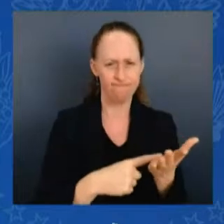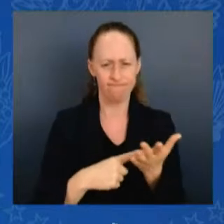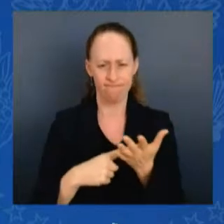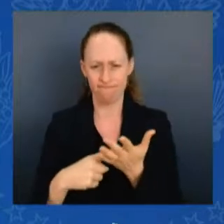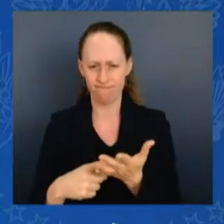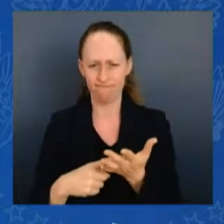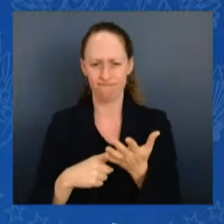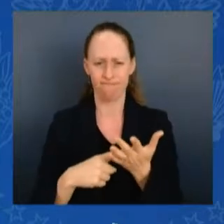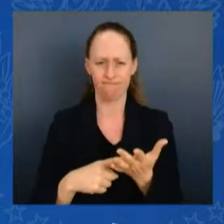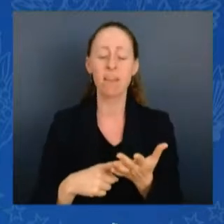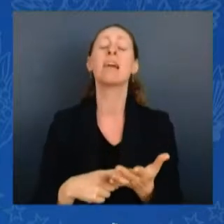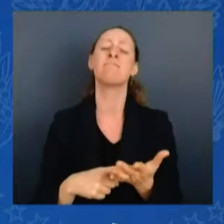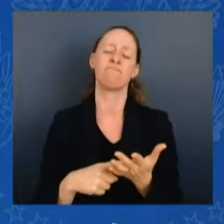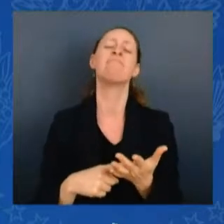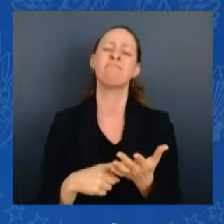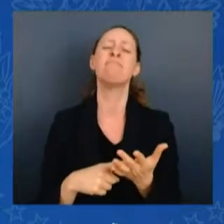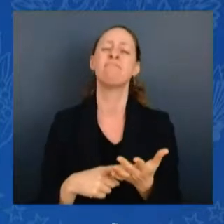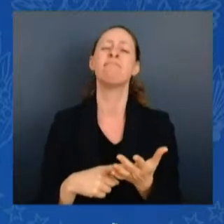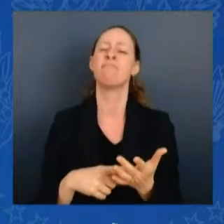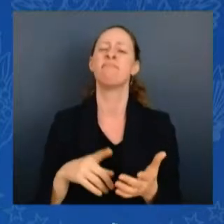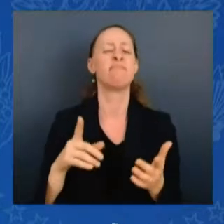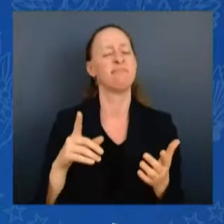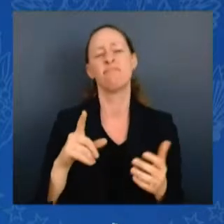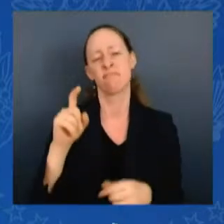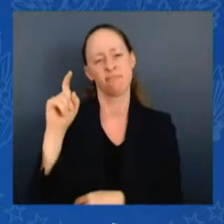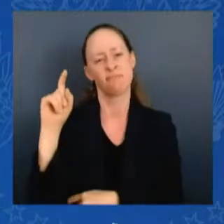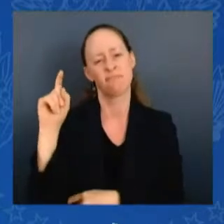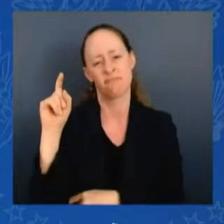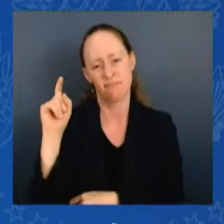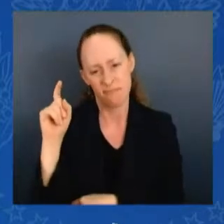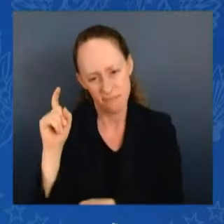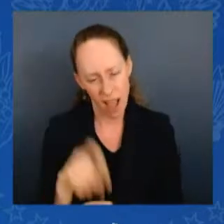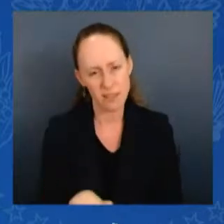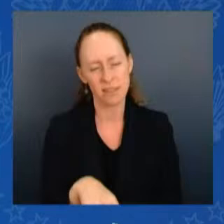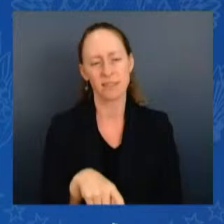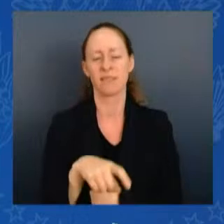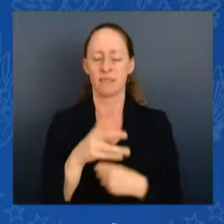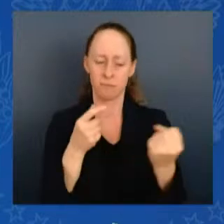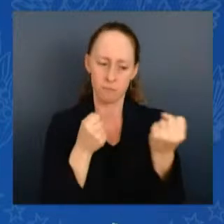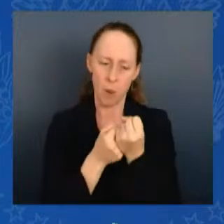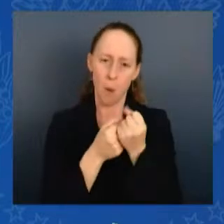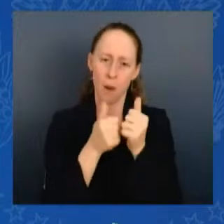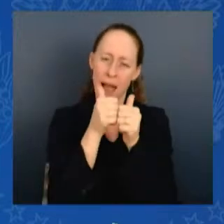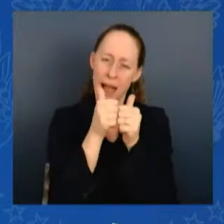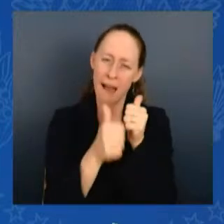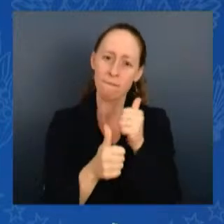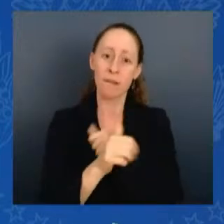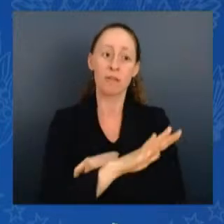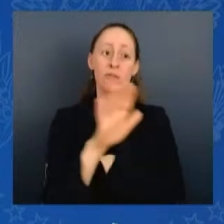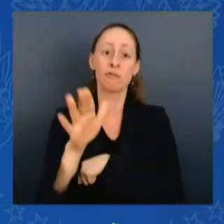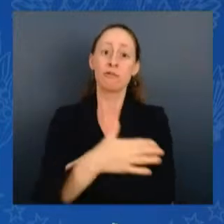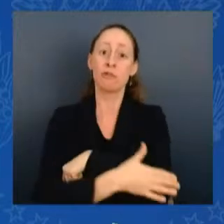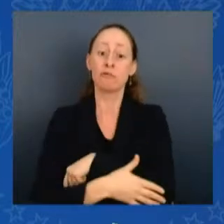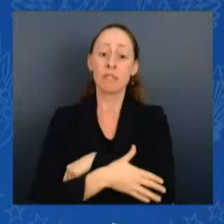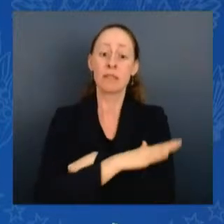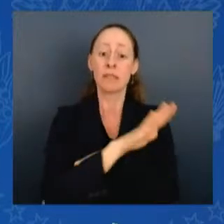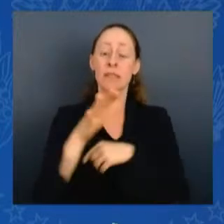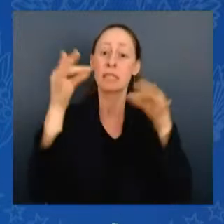for the right of every nation to choose its own path. We opened NATO's